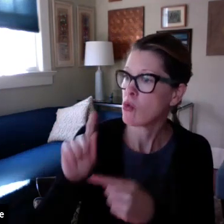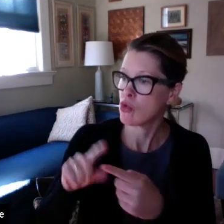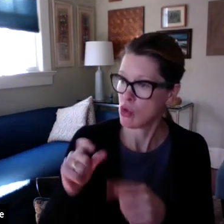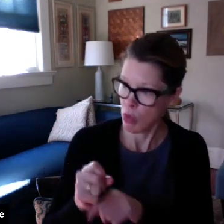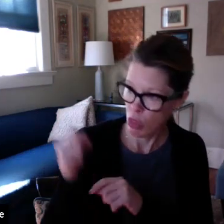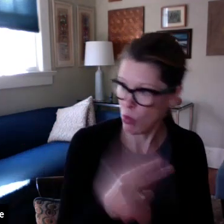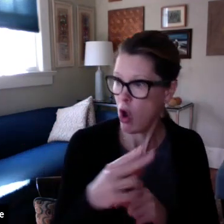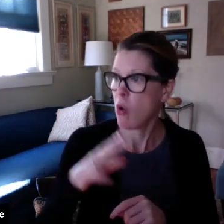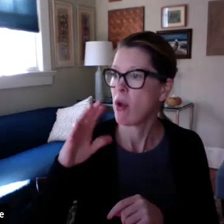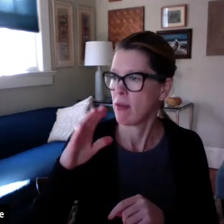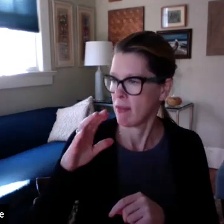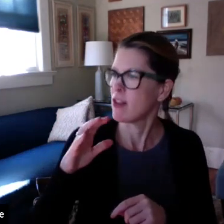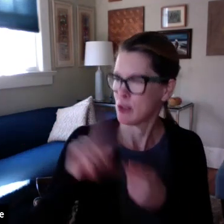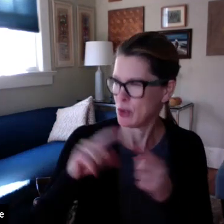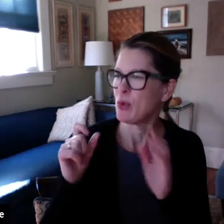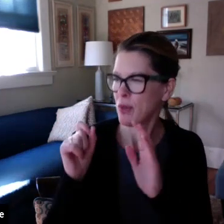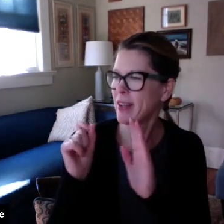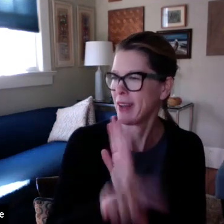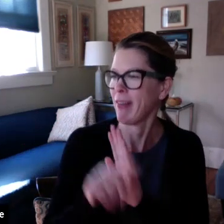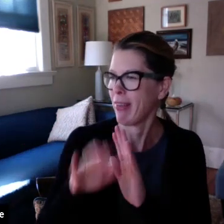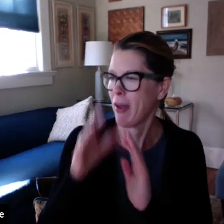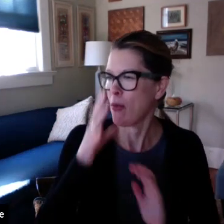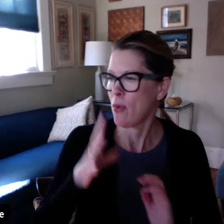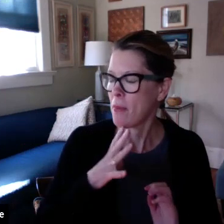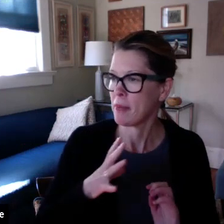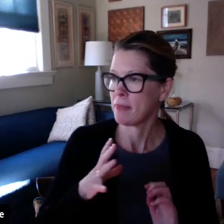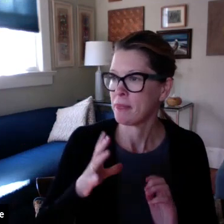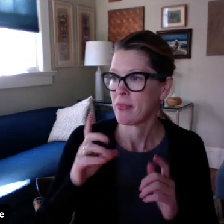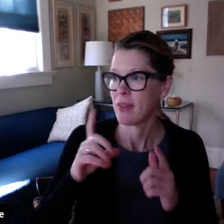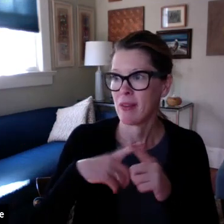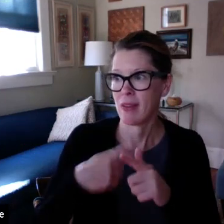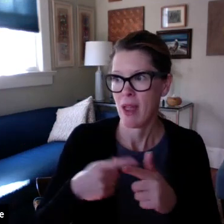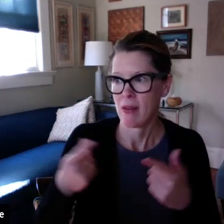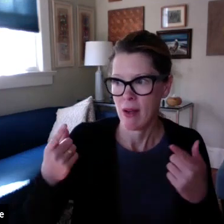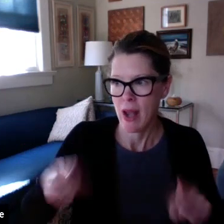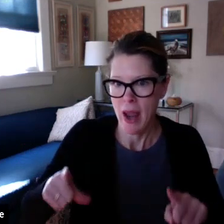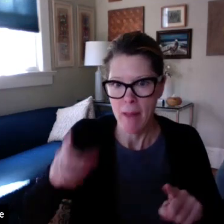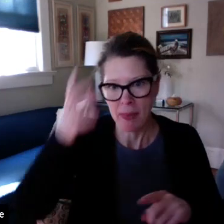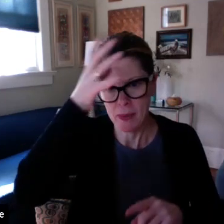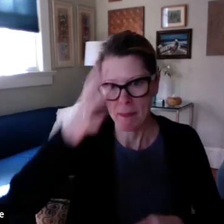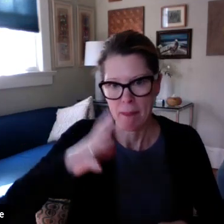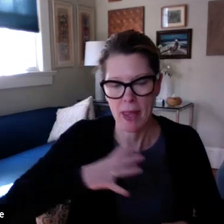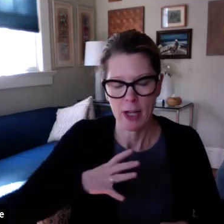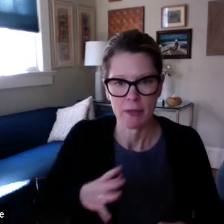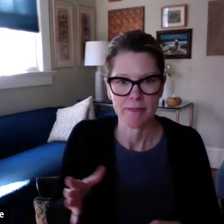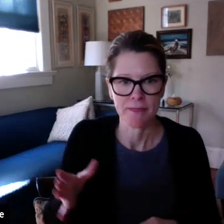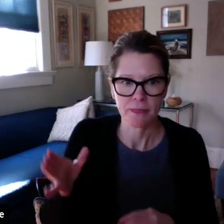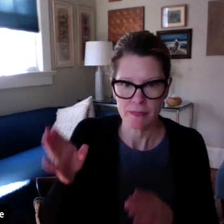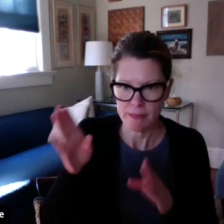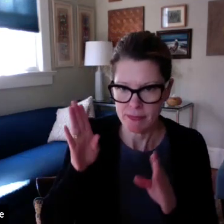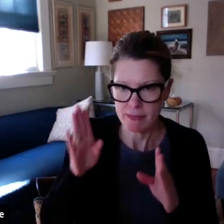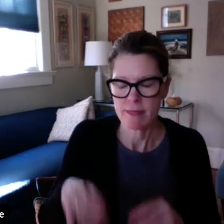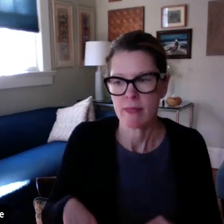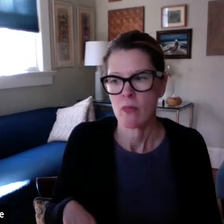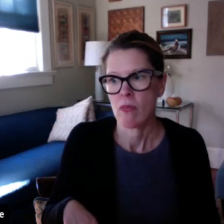When they heard it, they went away, one by one, beginning with the elders. And Jesus was left alone with the woman